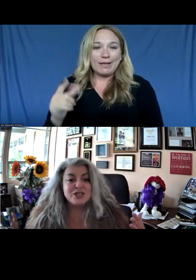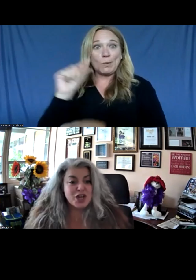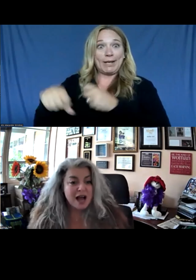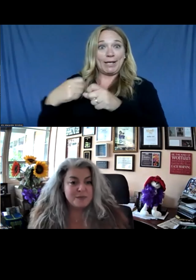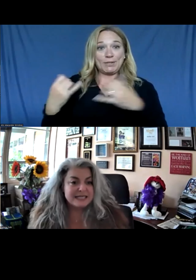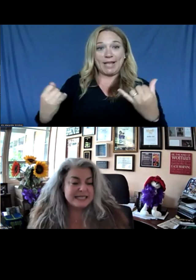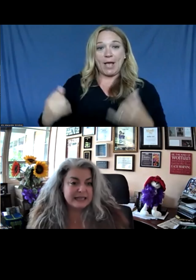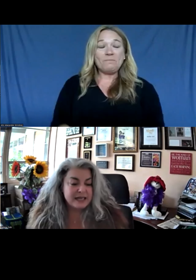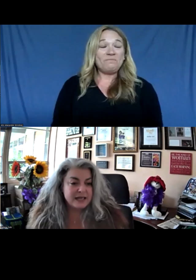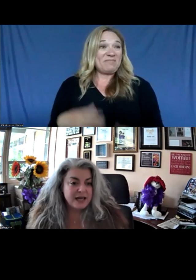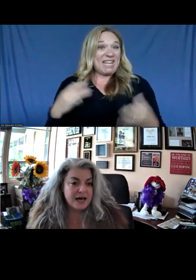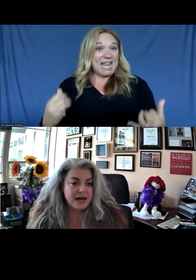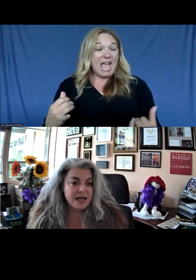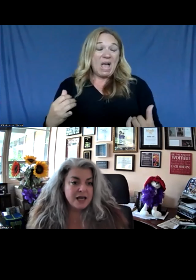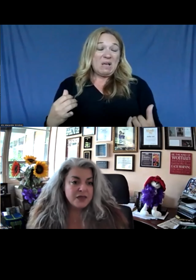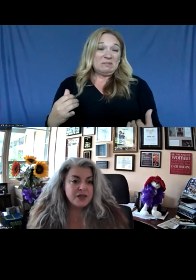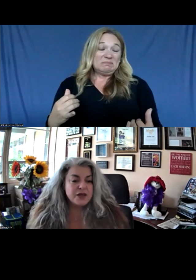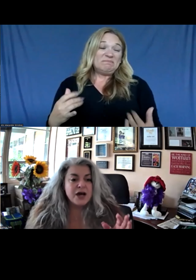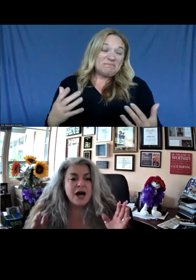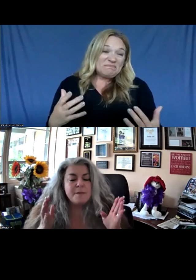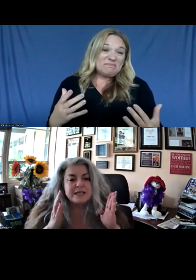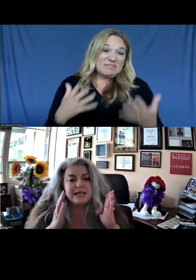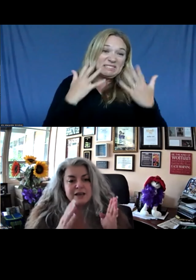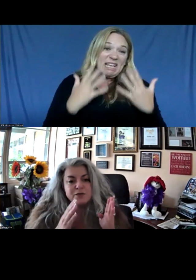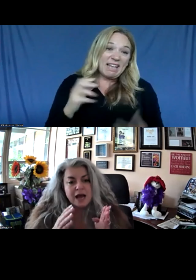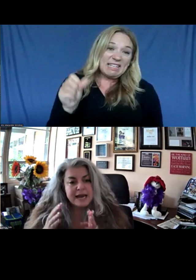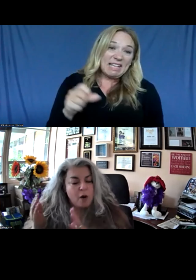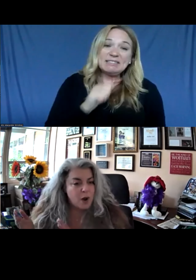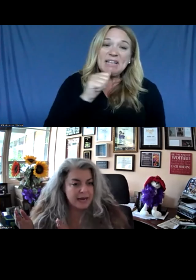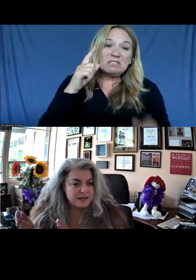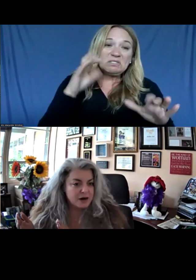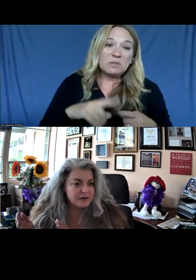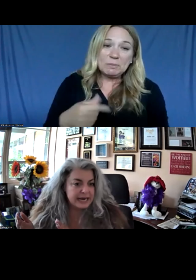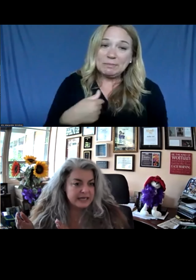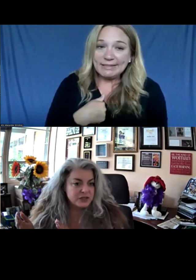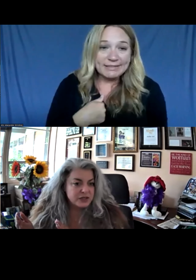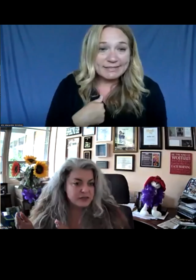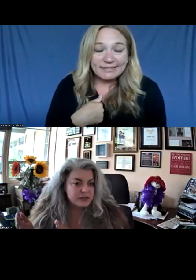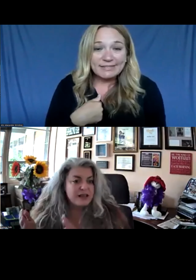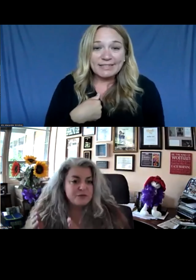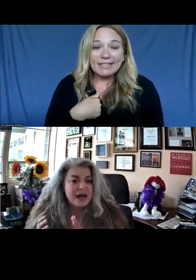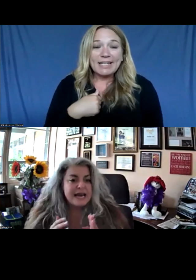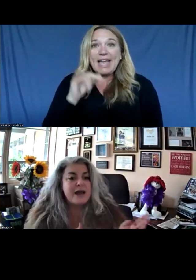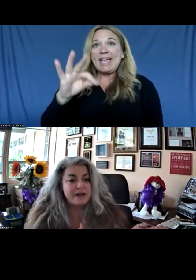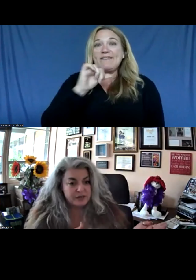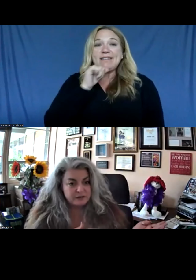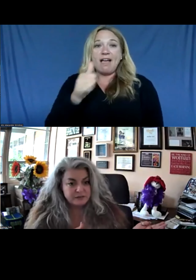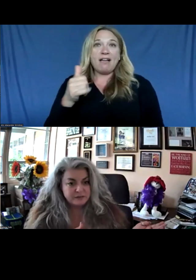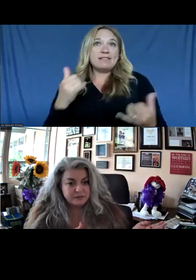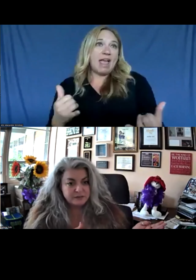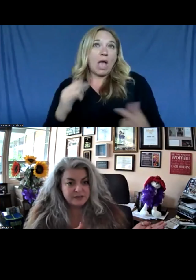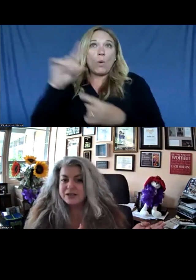it doesn't shock me, sadly. The comment, if not now, when, is already answered. If not now,